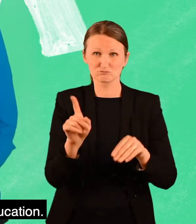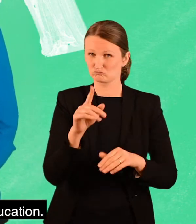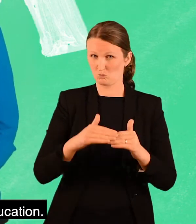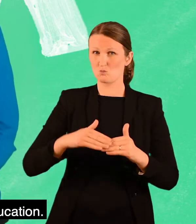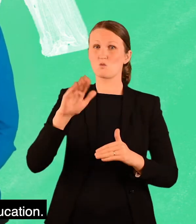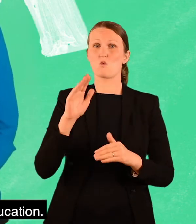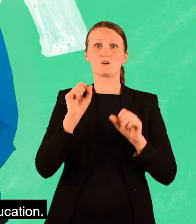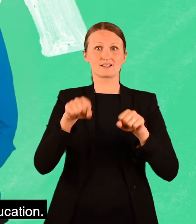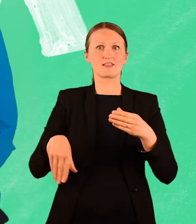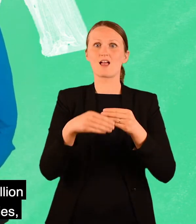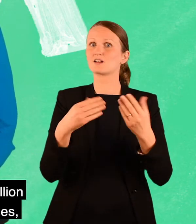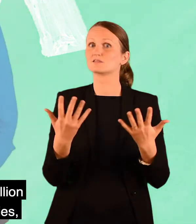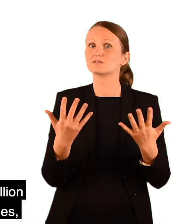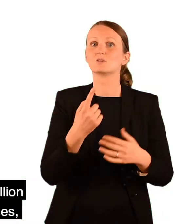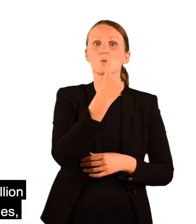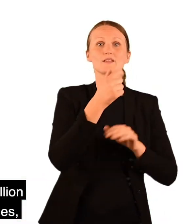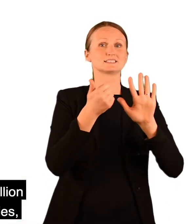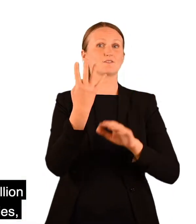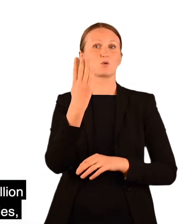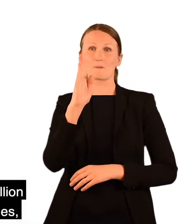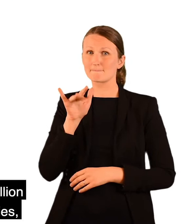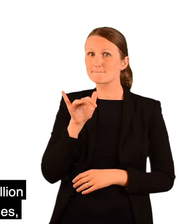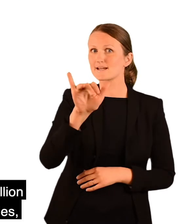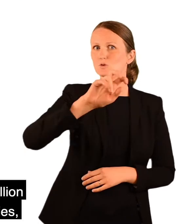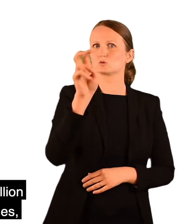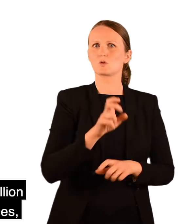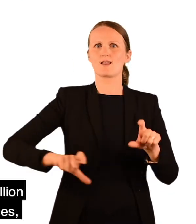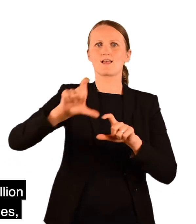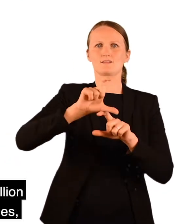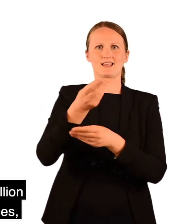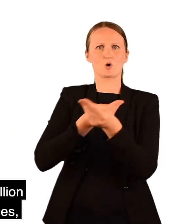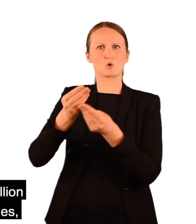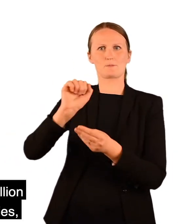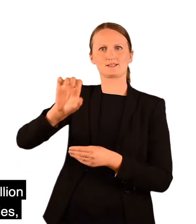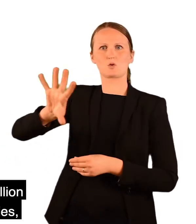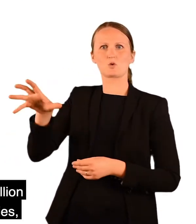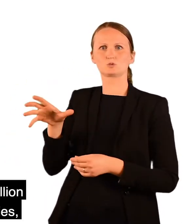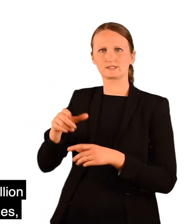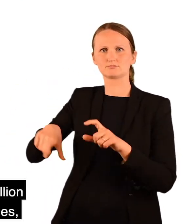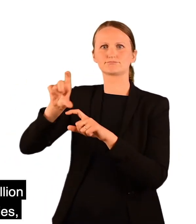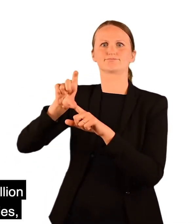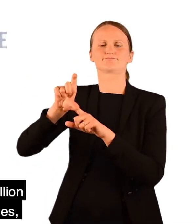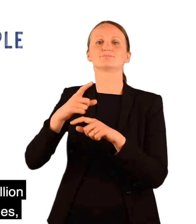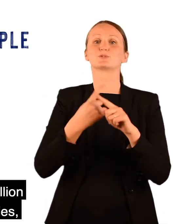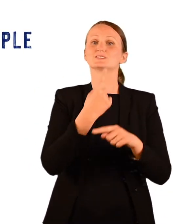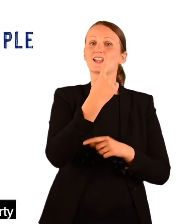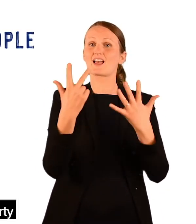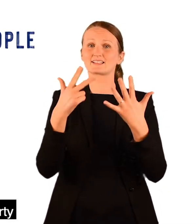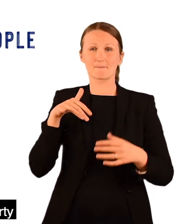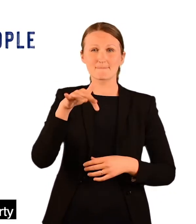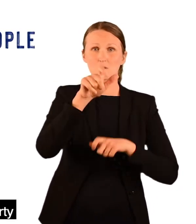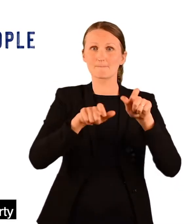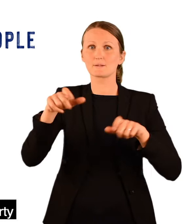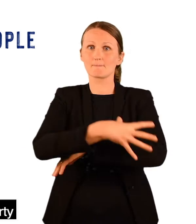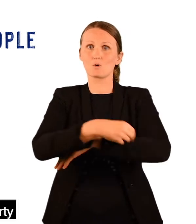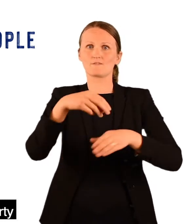way beyond education. It has the potential to add $164 billion to developing countries' economies, lift